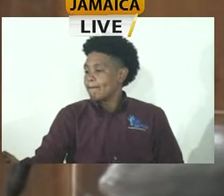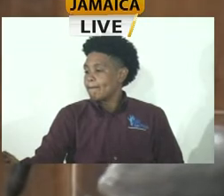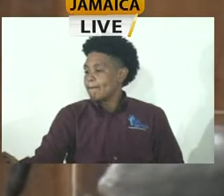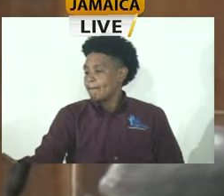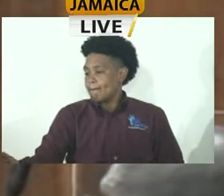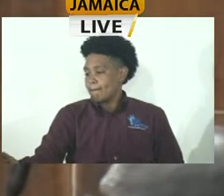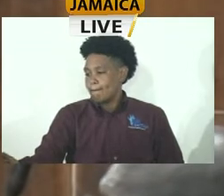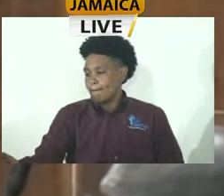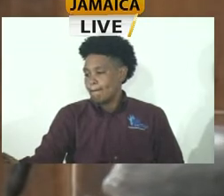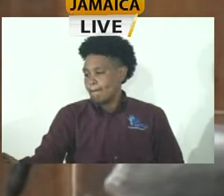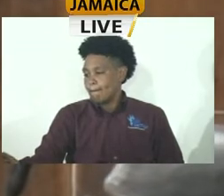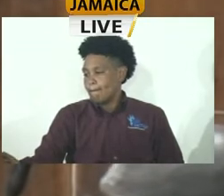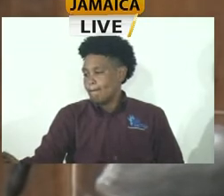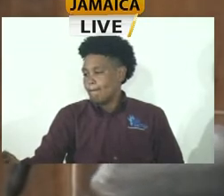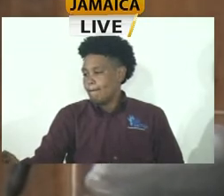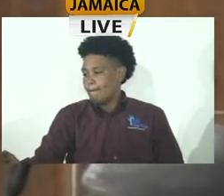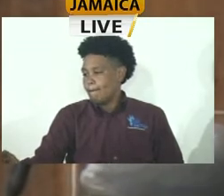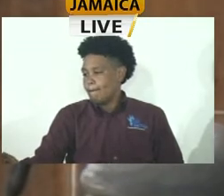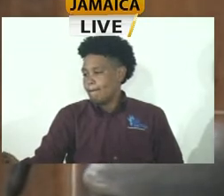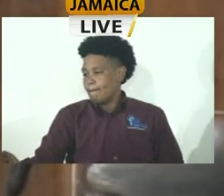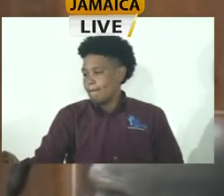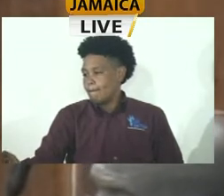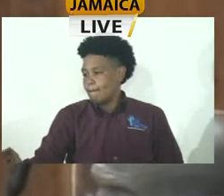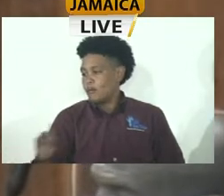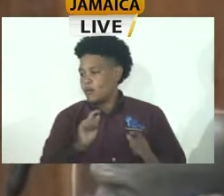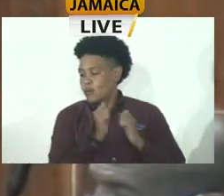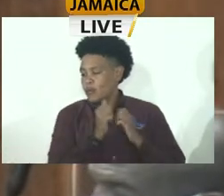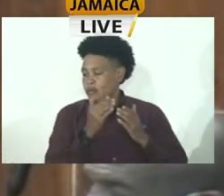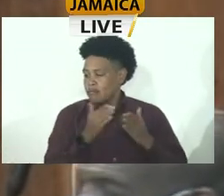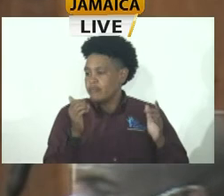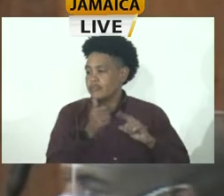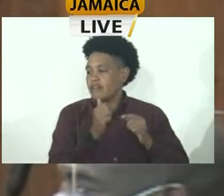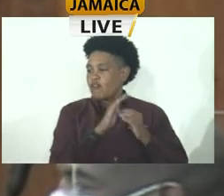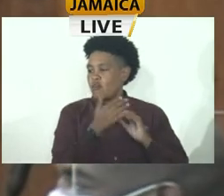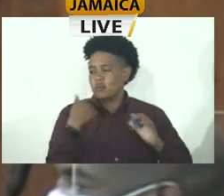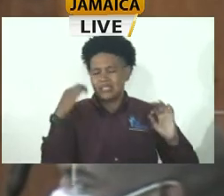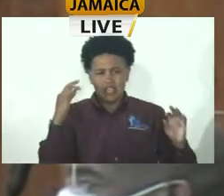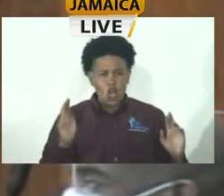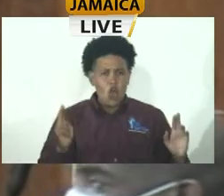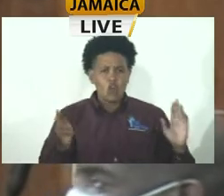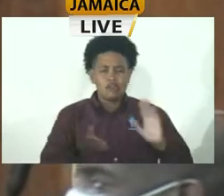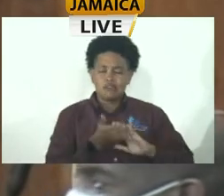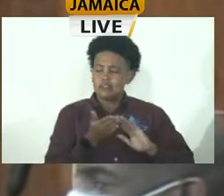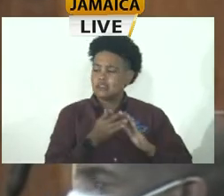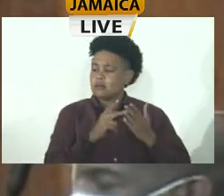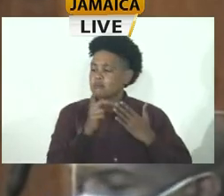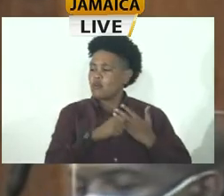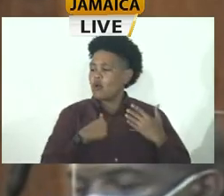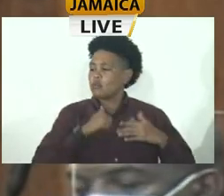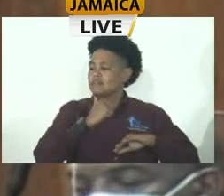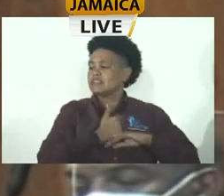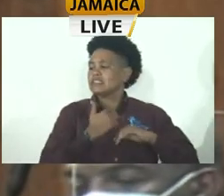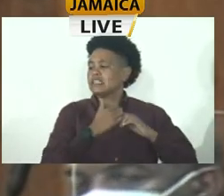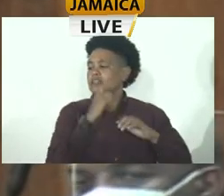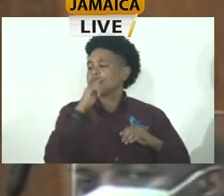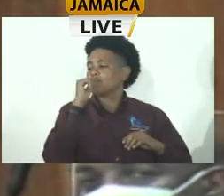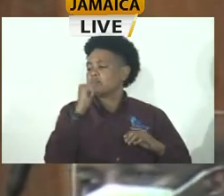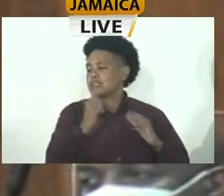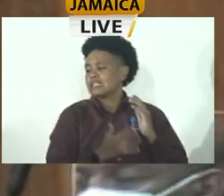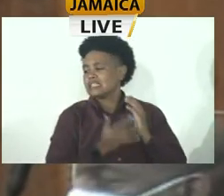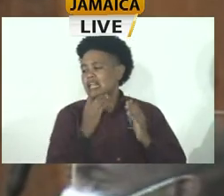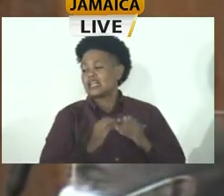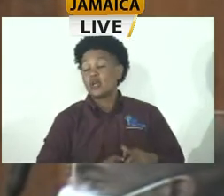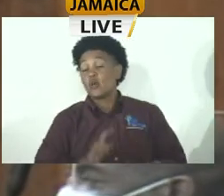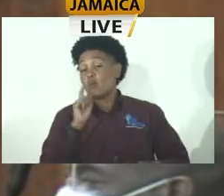accelerate the pace at which we rolled out our programs in this respect we have installed state-of-the-art technology in at